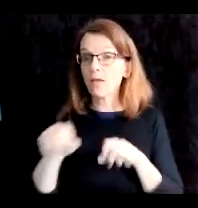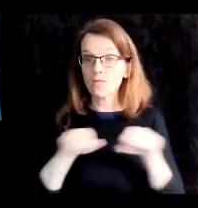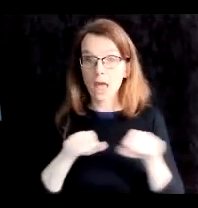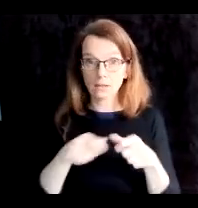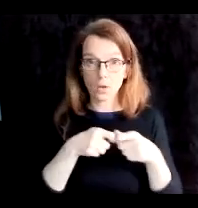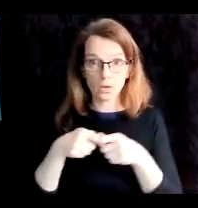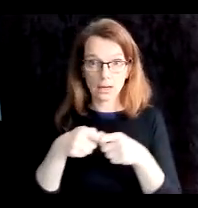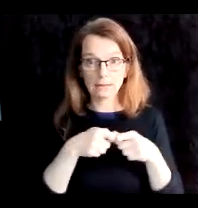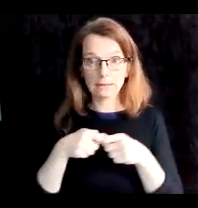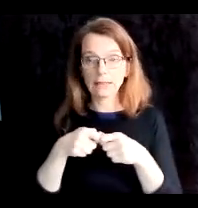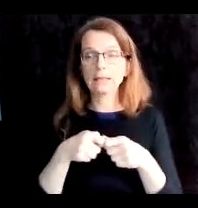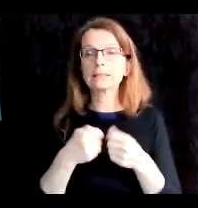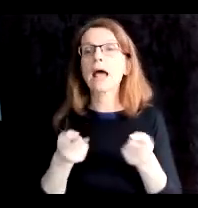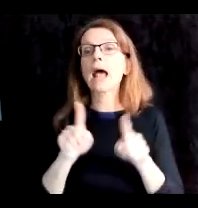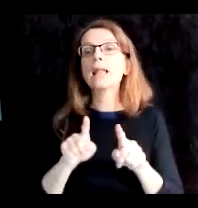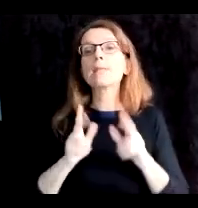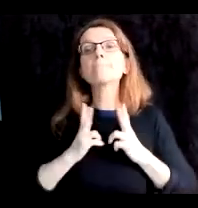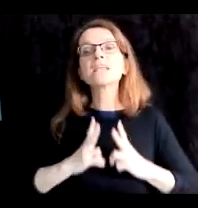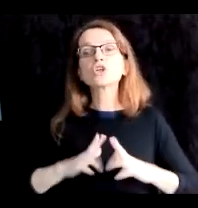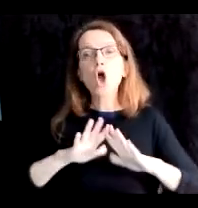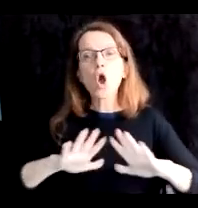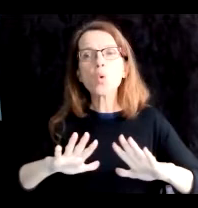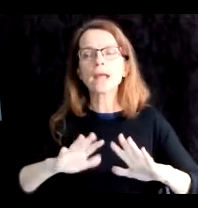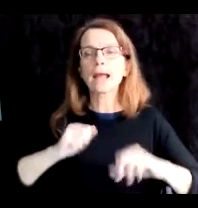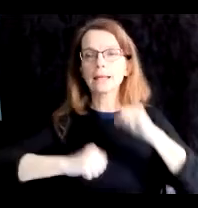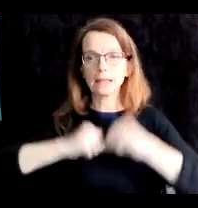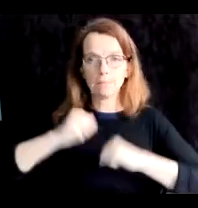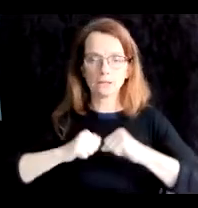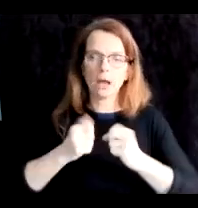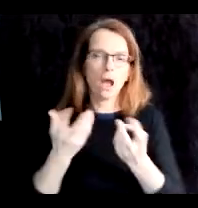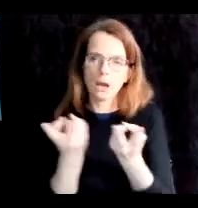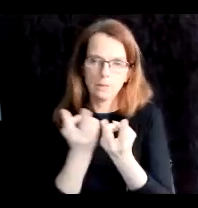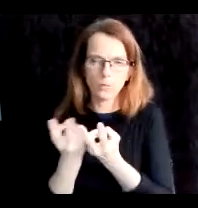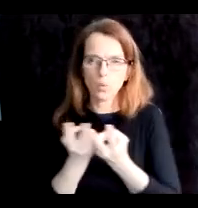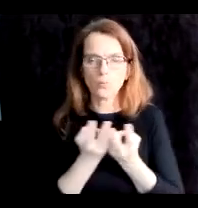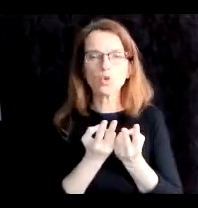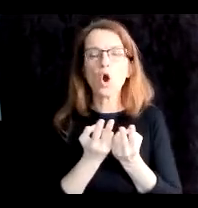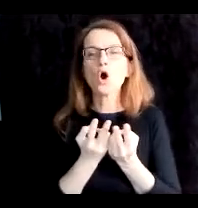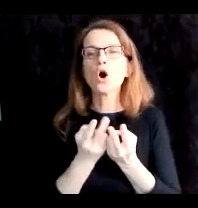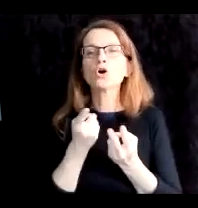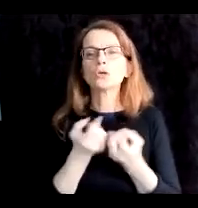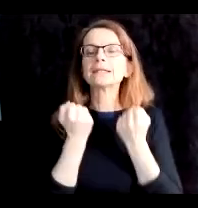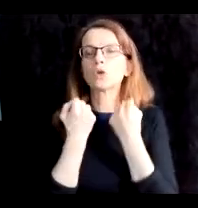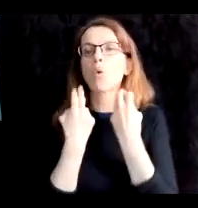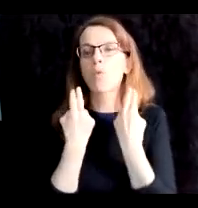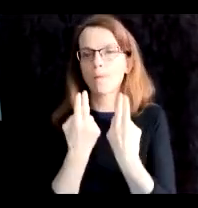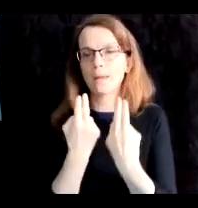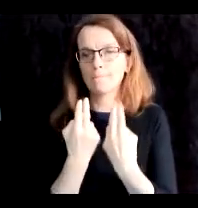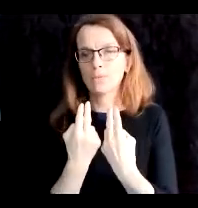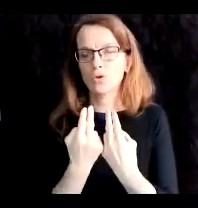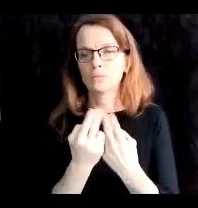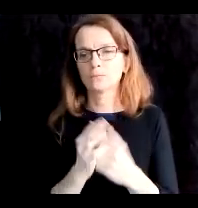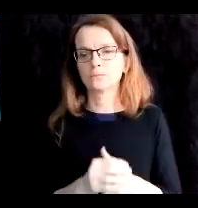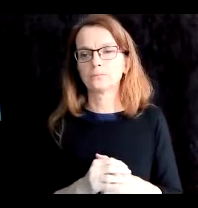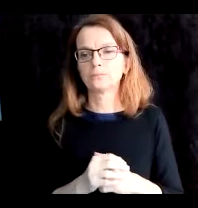and similar movements, which is again very important. But nowadays, that's not the only understanding, and that's by far not